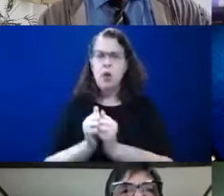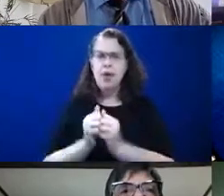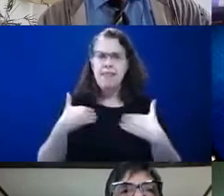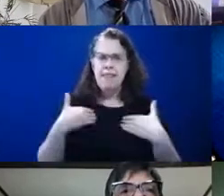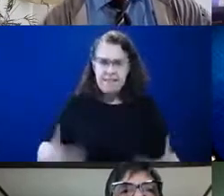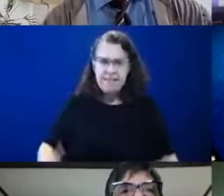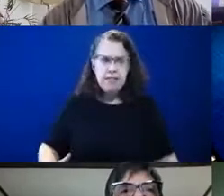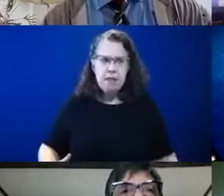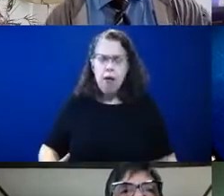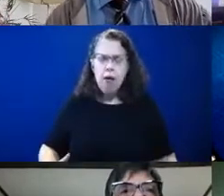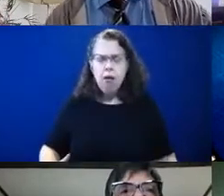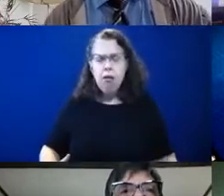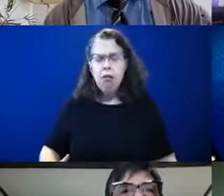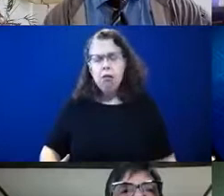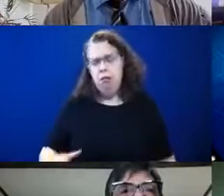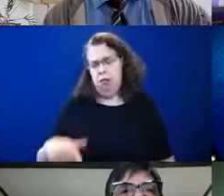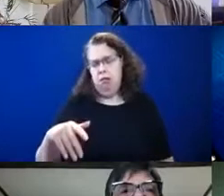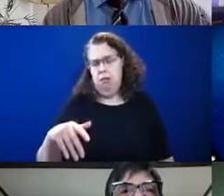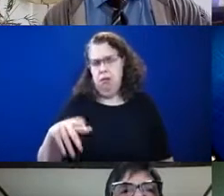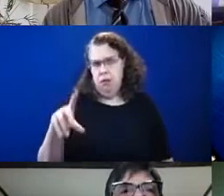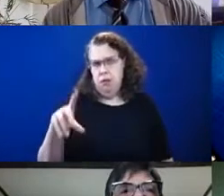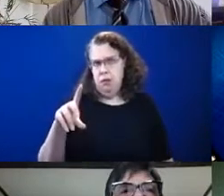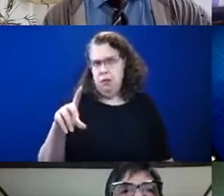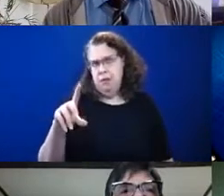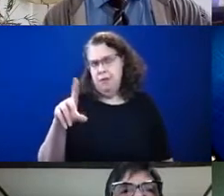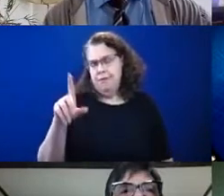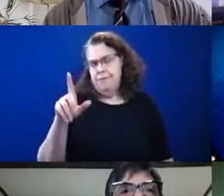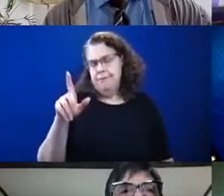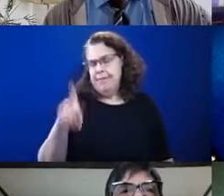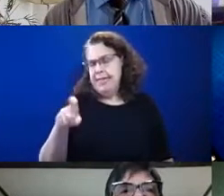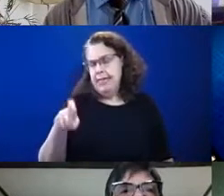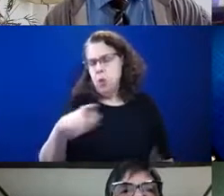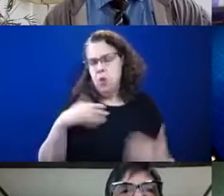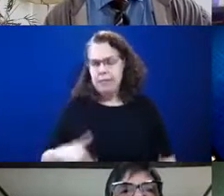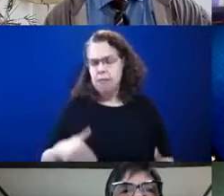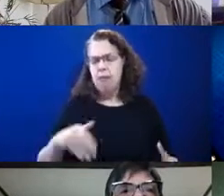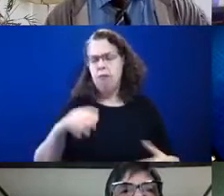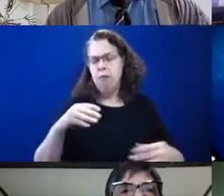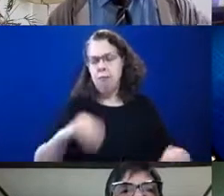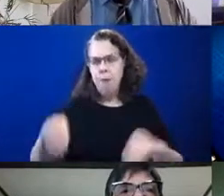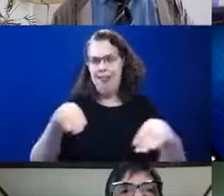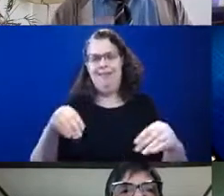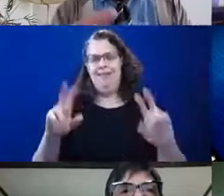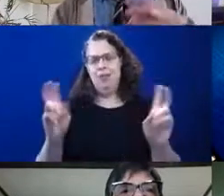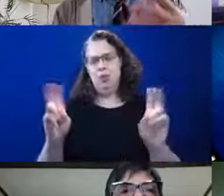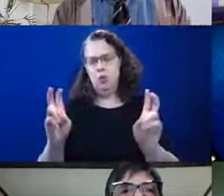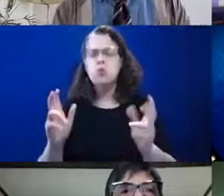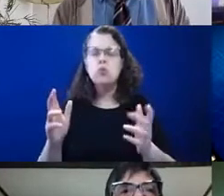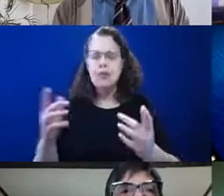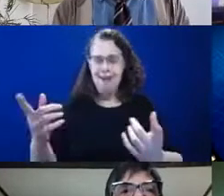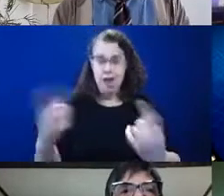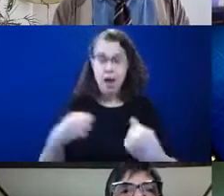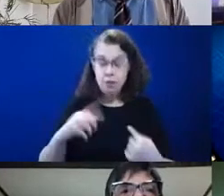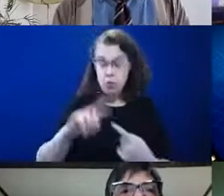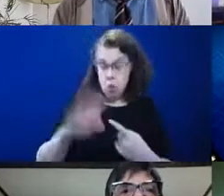your needs that they have, your mobility issues, even when they, come to, like, let's say LaGuardia, sometimes, they